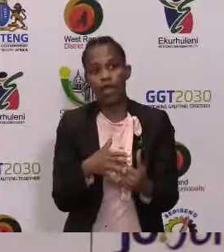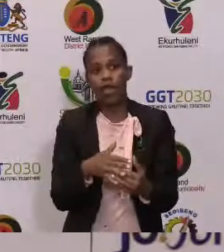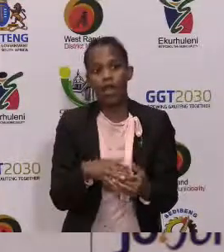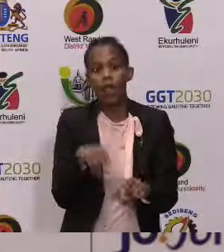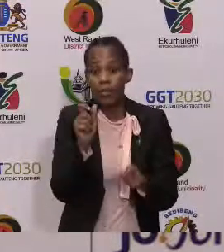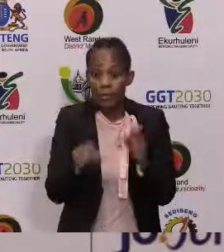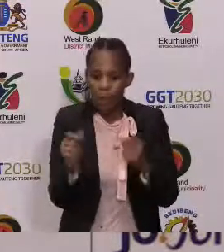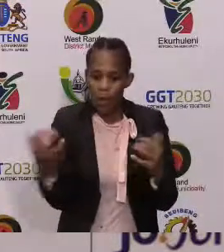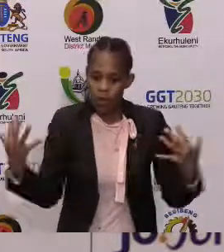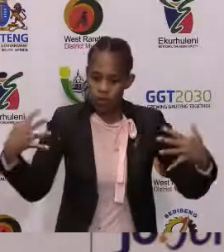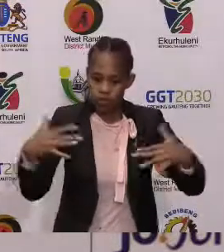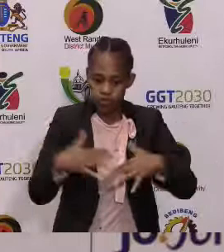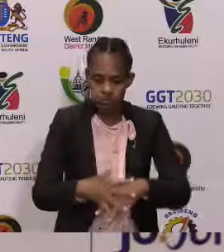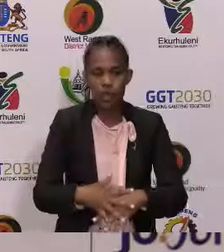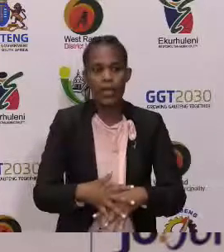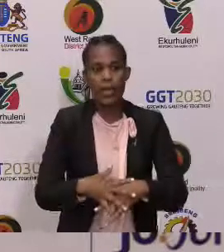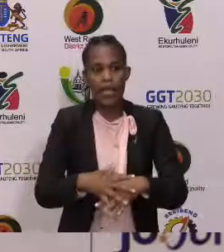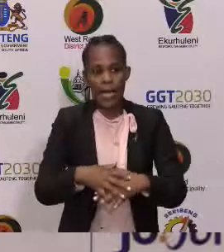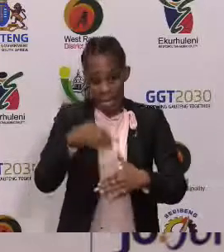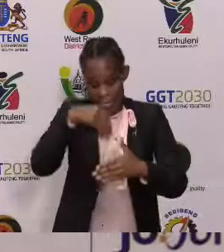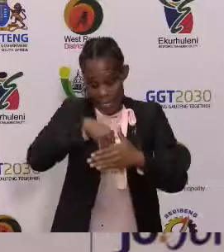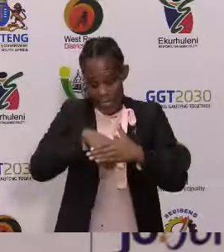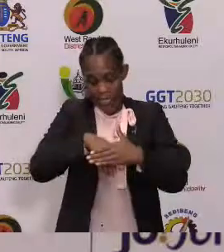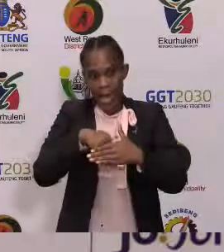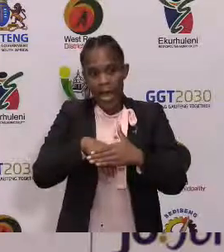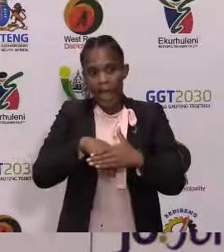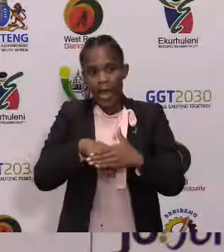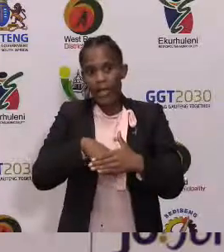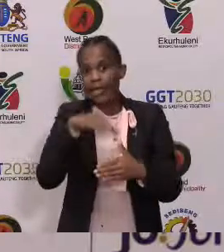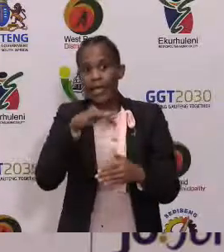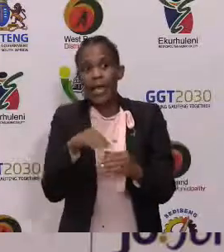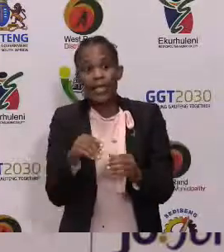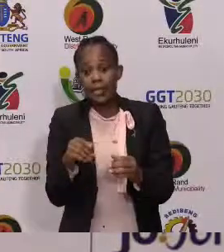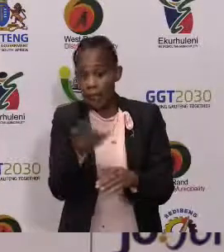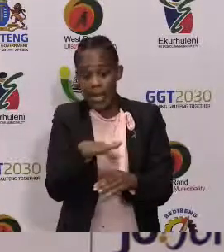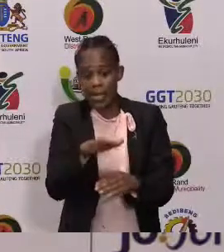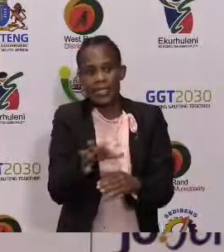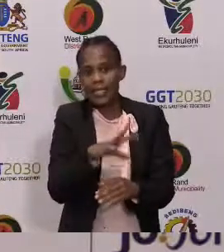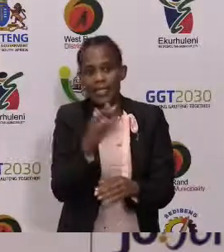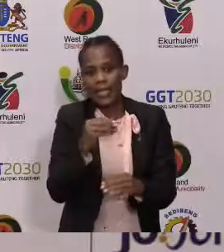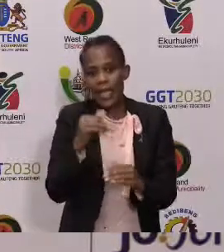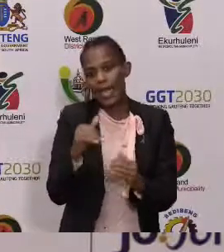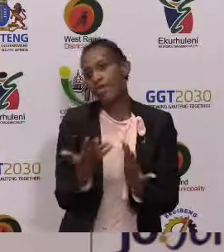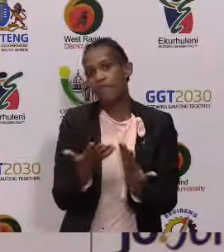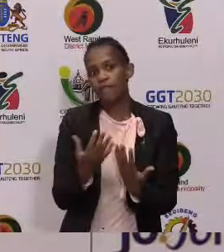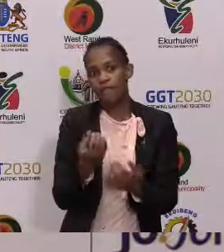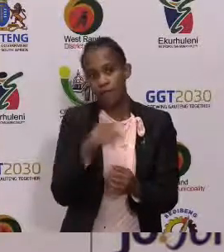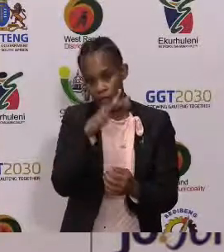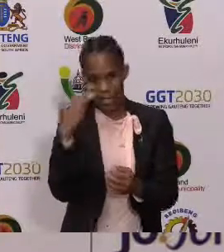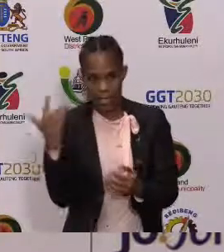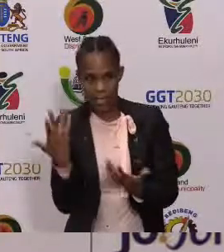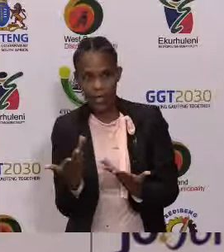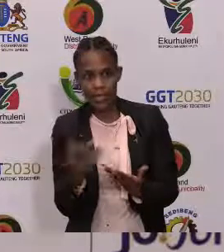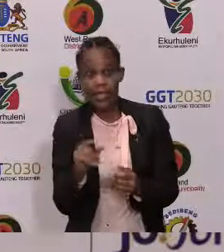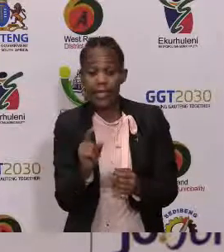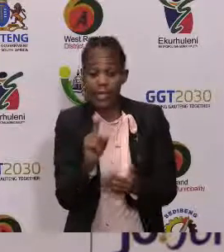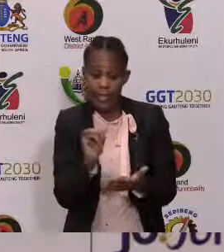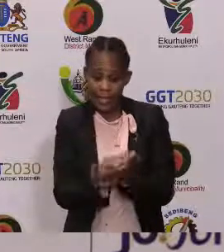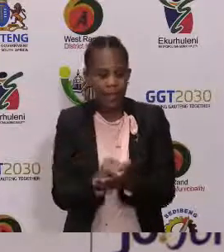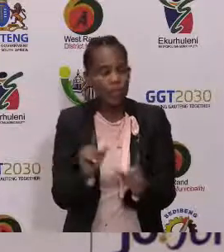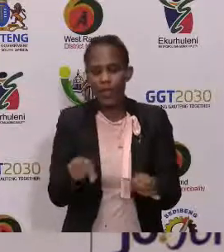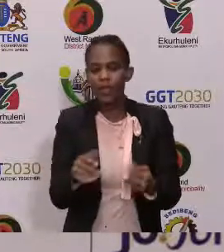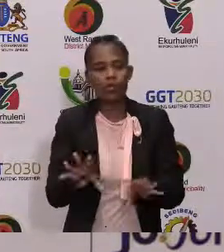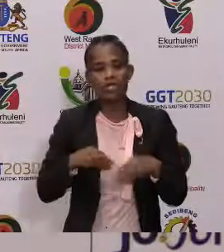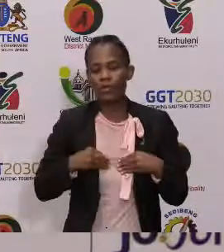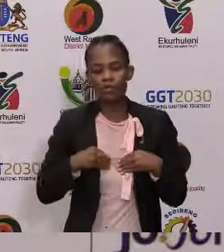are gathering indoors in poorly ventilated areas and not taking necessary precautions. So that's something that we simply we